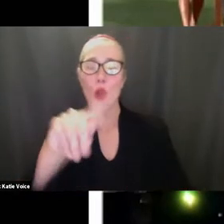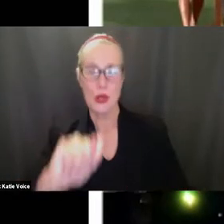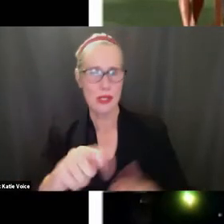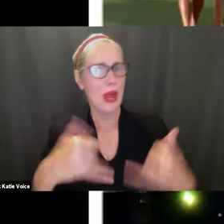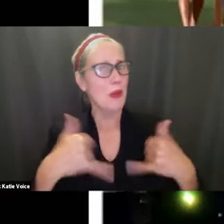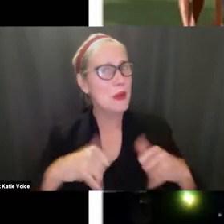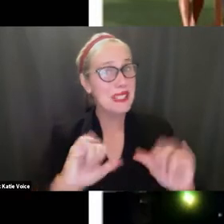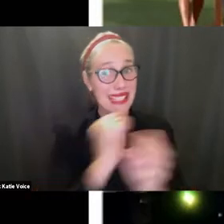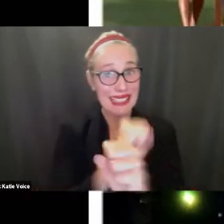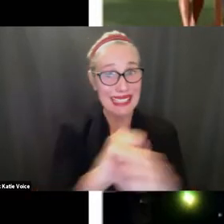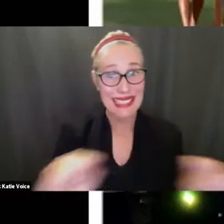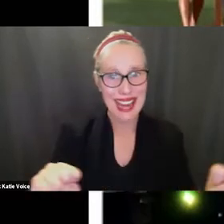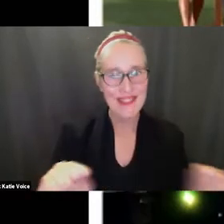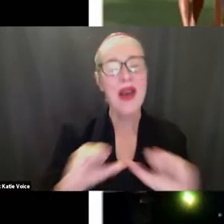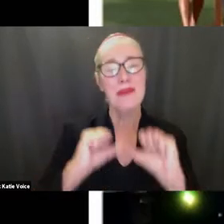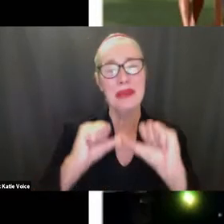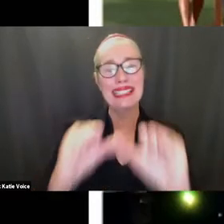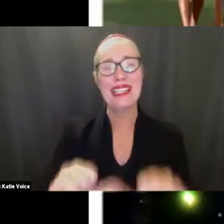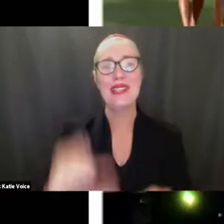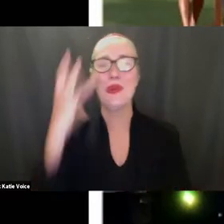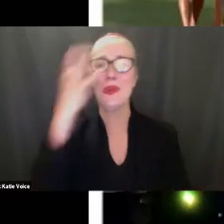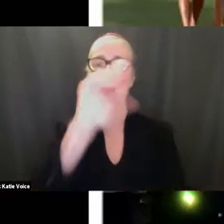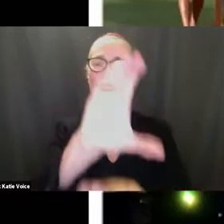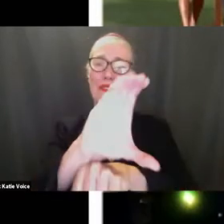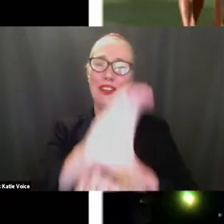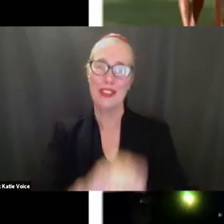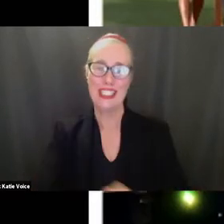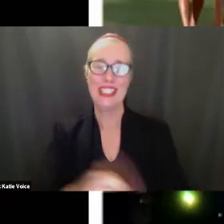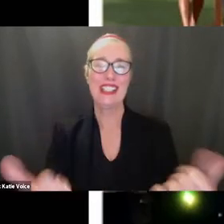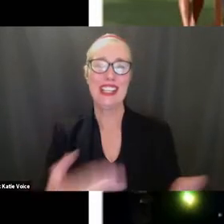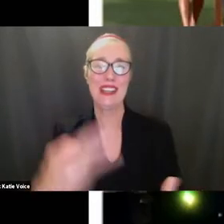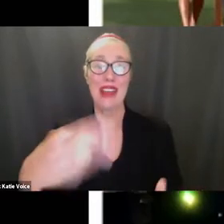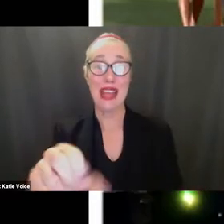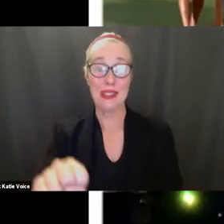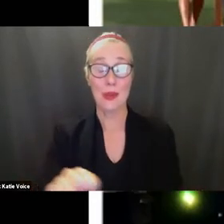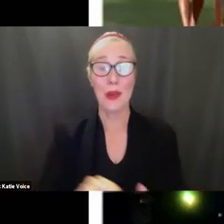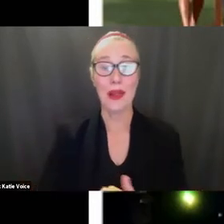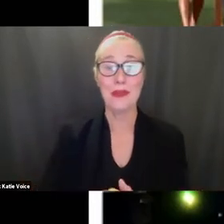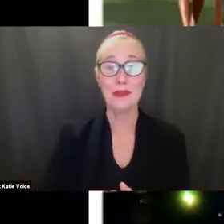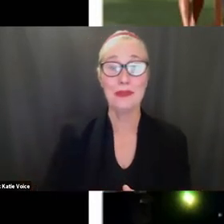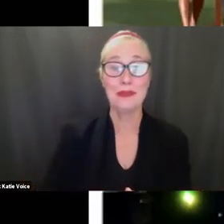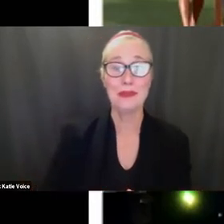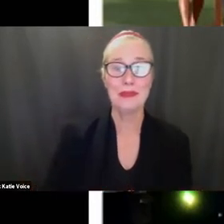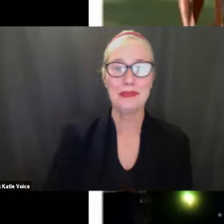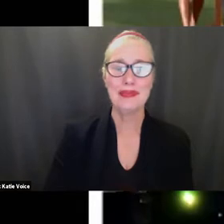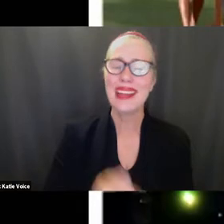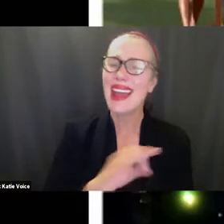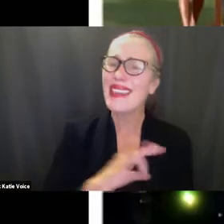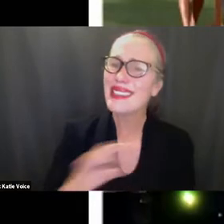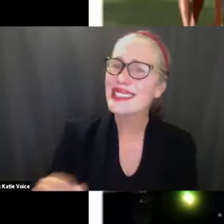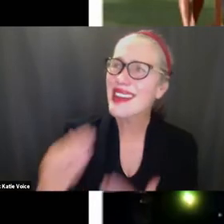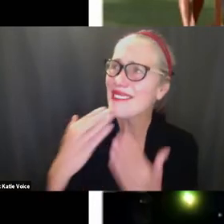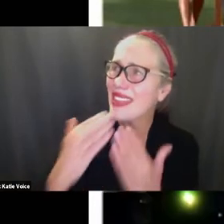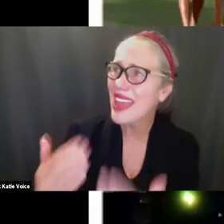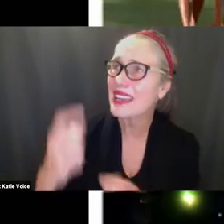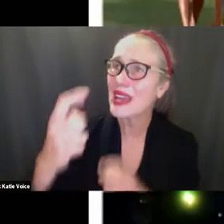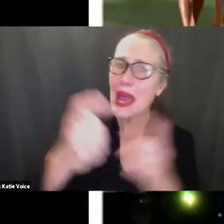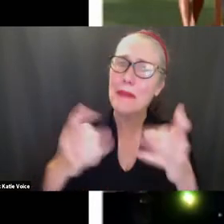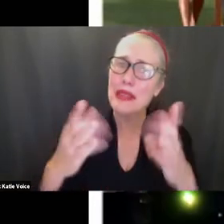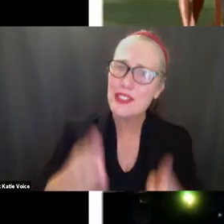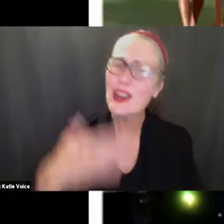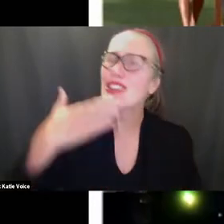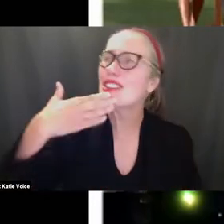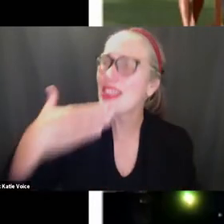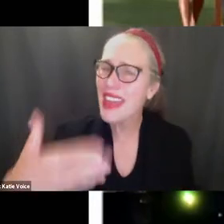beautiful traditions we have in our high schools and i do want to thank our high school staffs and administrators for all the